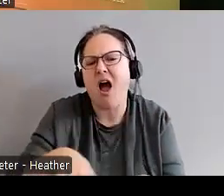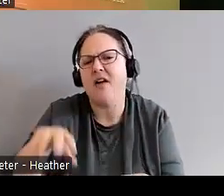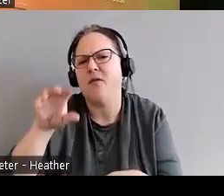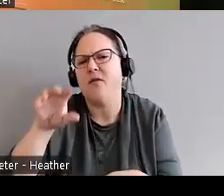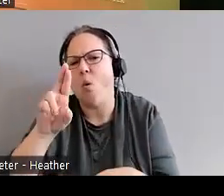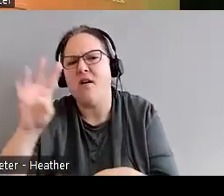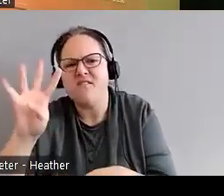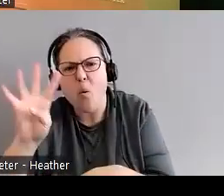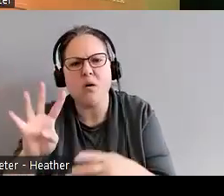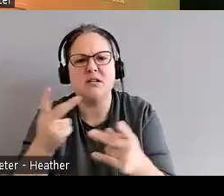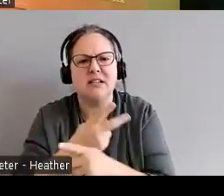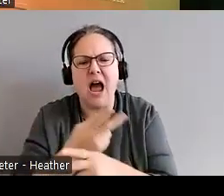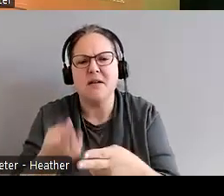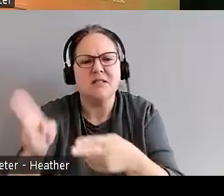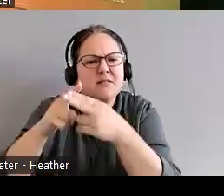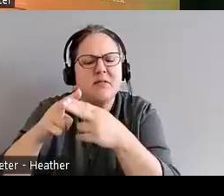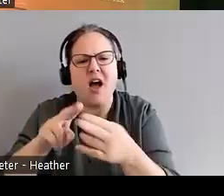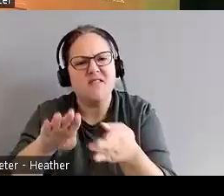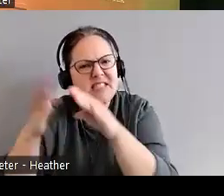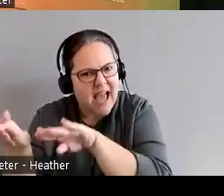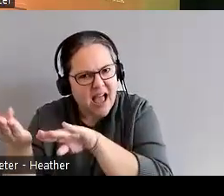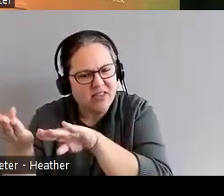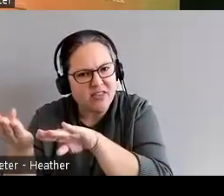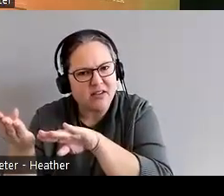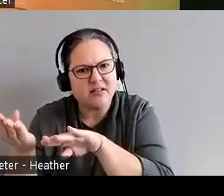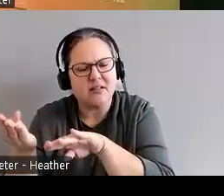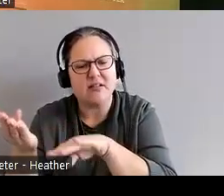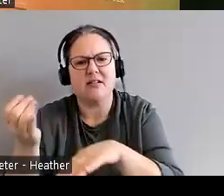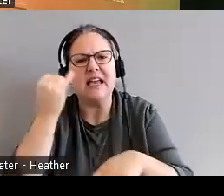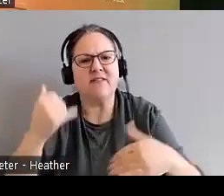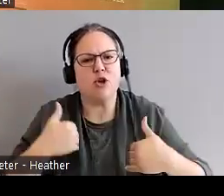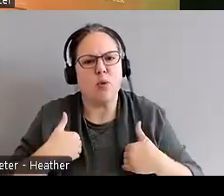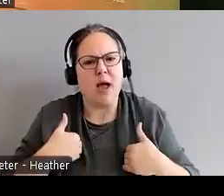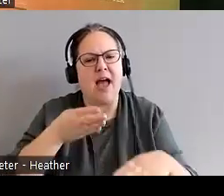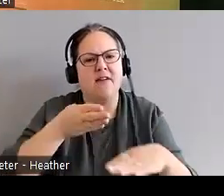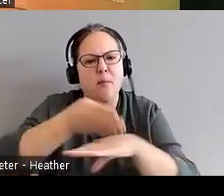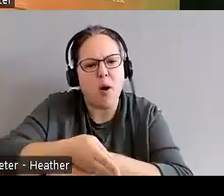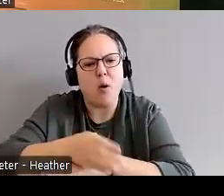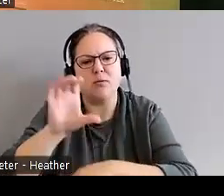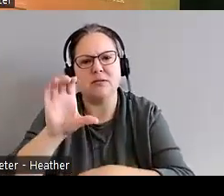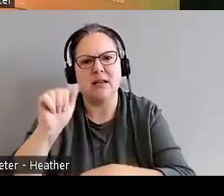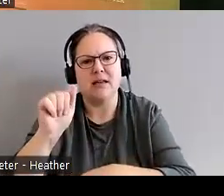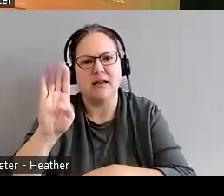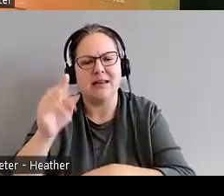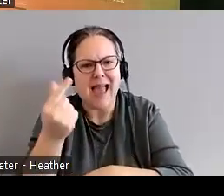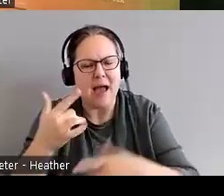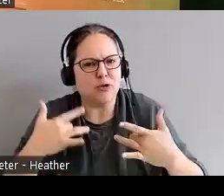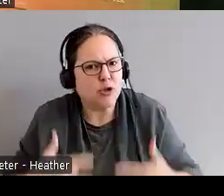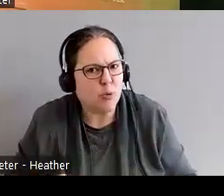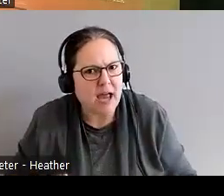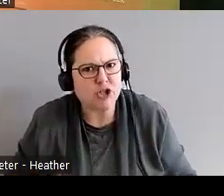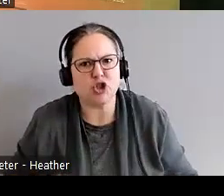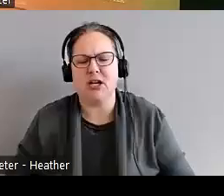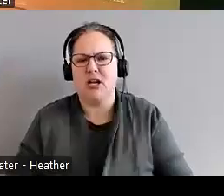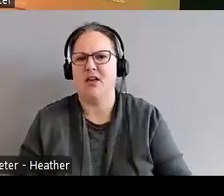after developing post-CABG depression. And it's been repeated, and there are many meta-analyses